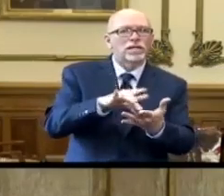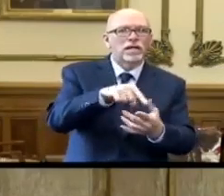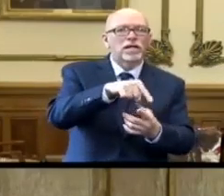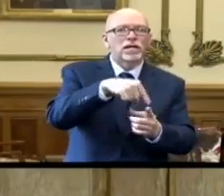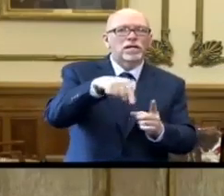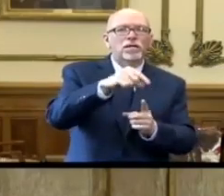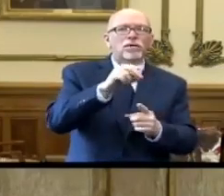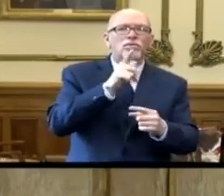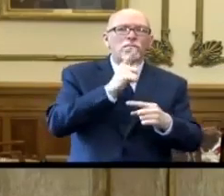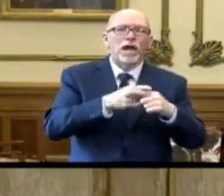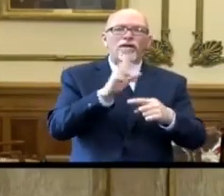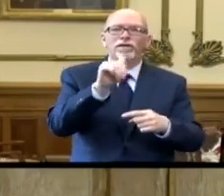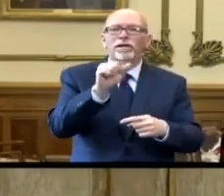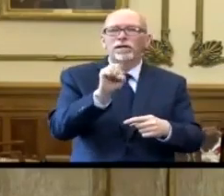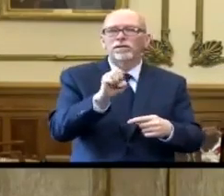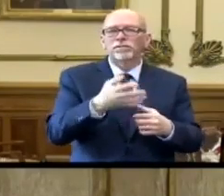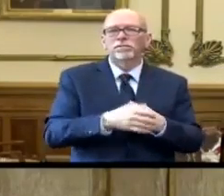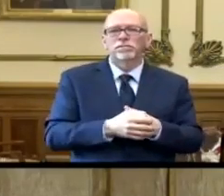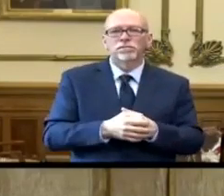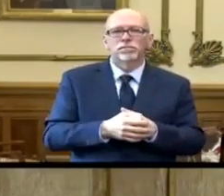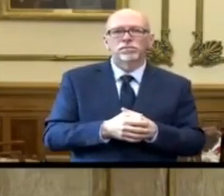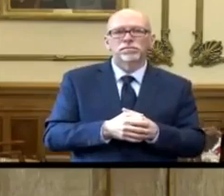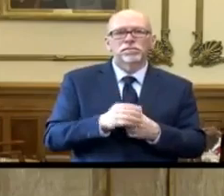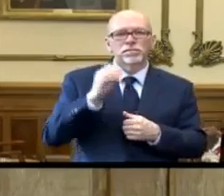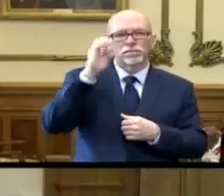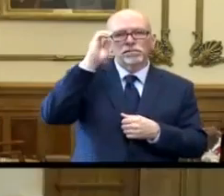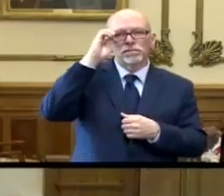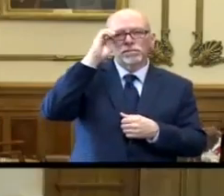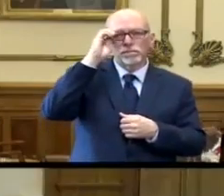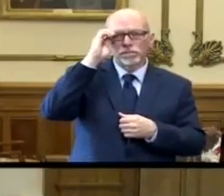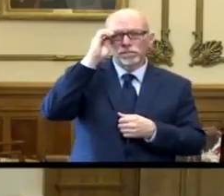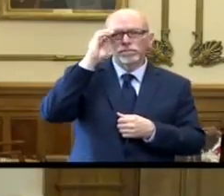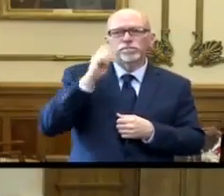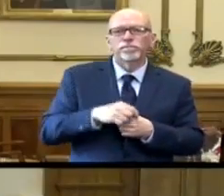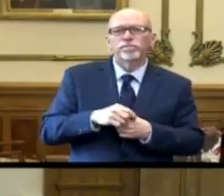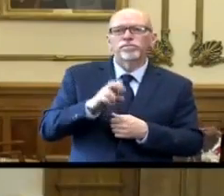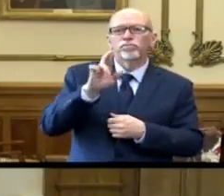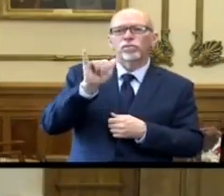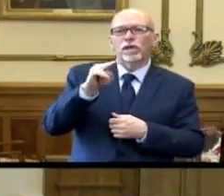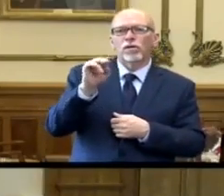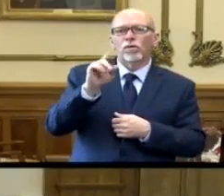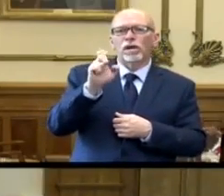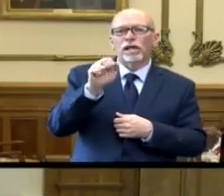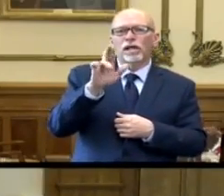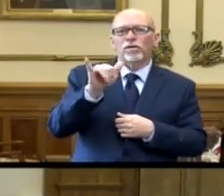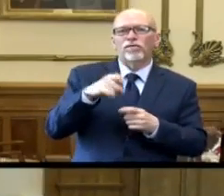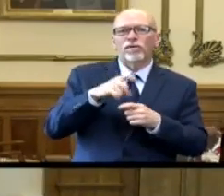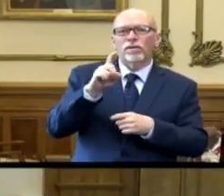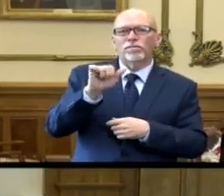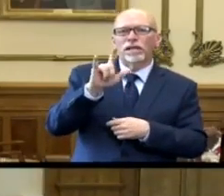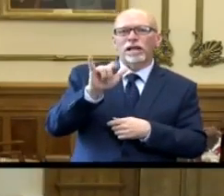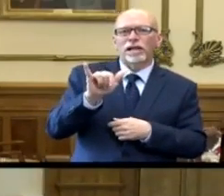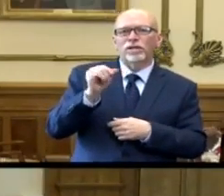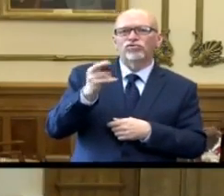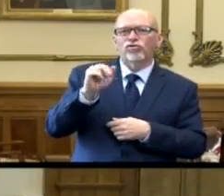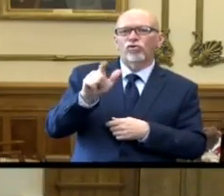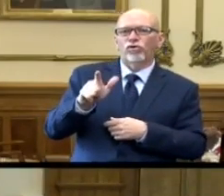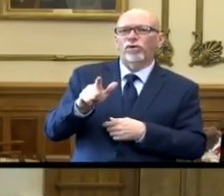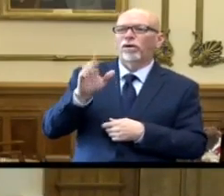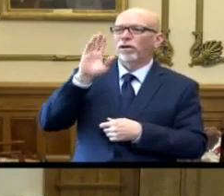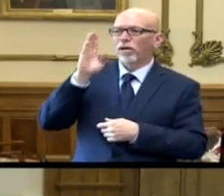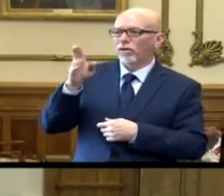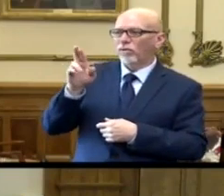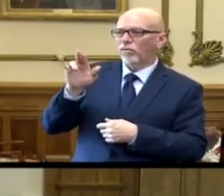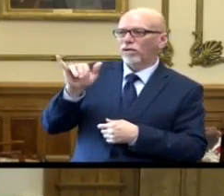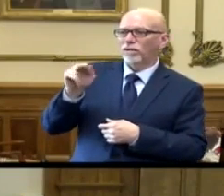of or positive cases associated with COVID-19. Ryan O'Leary, The Daily Journal. Hello, Ryan.